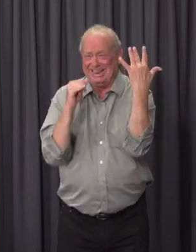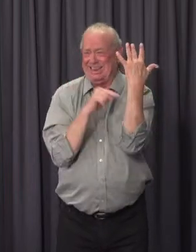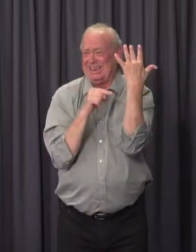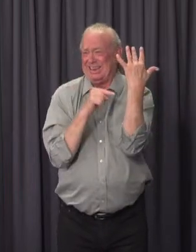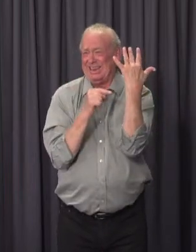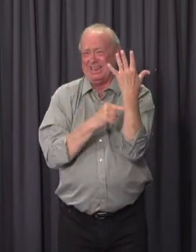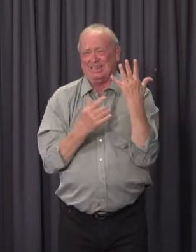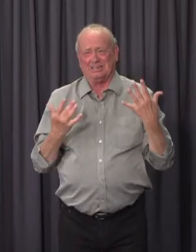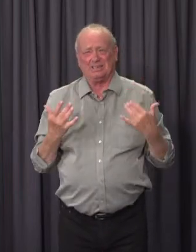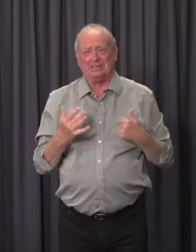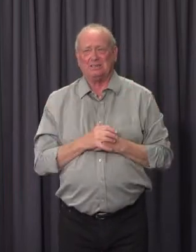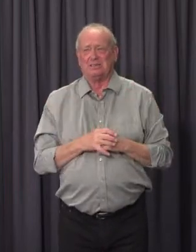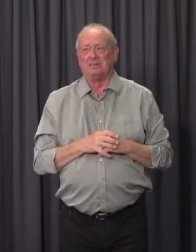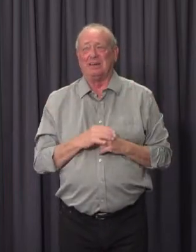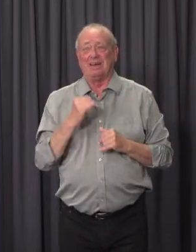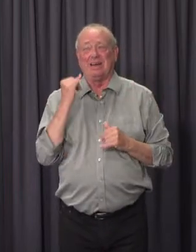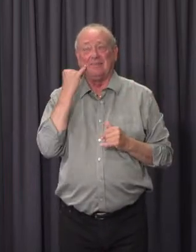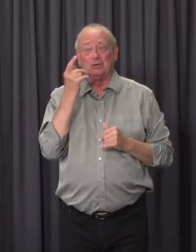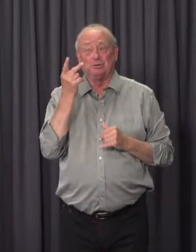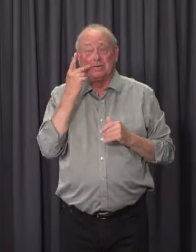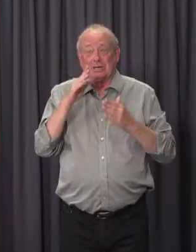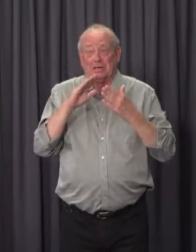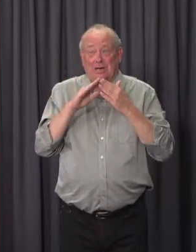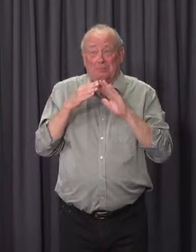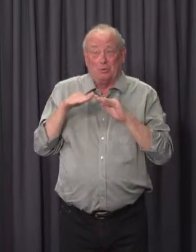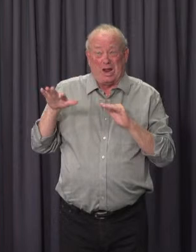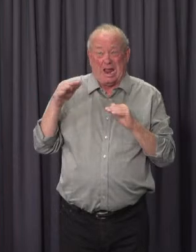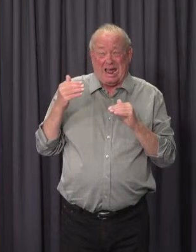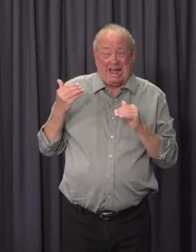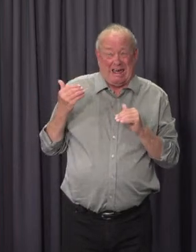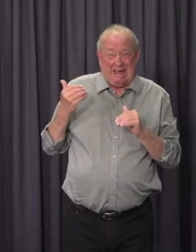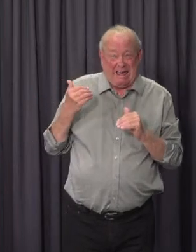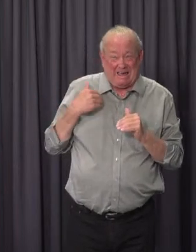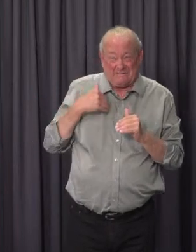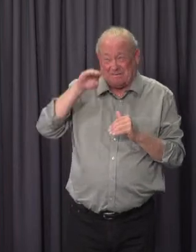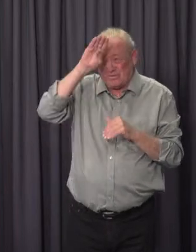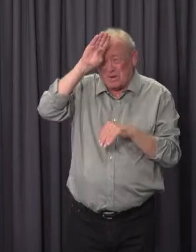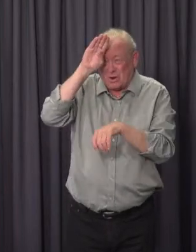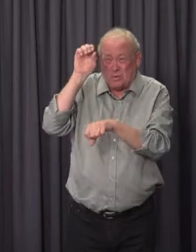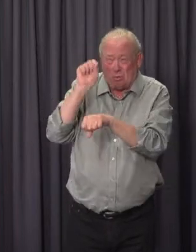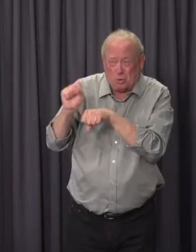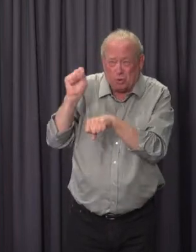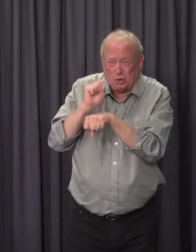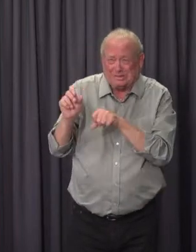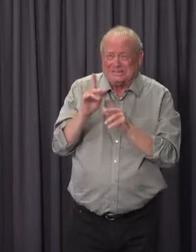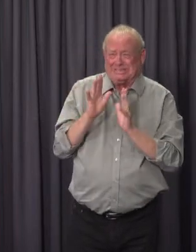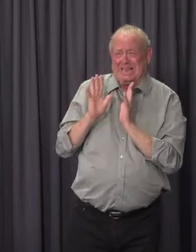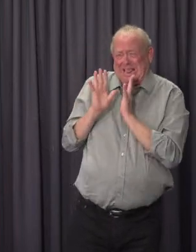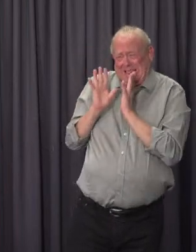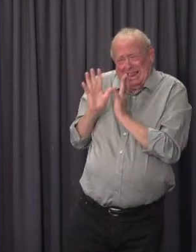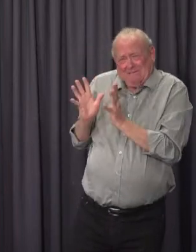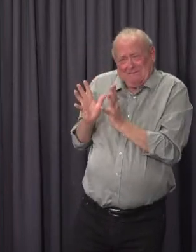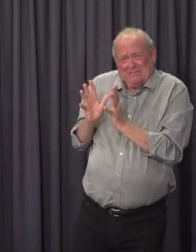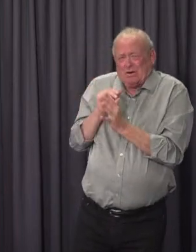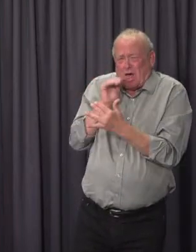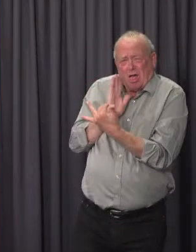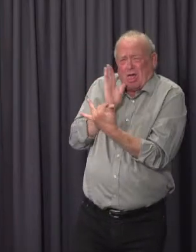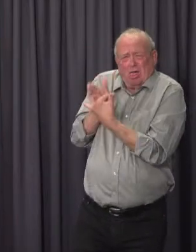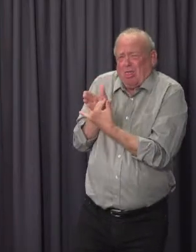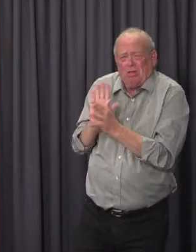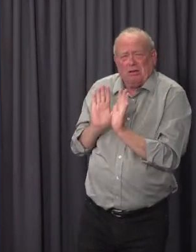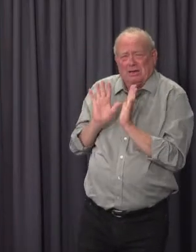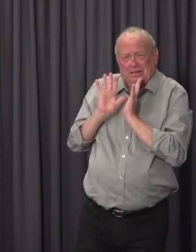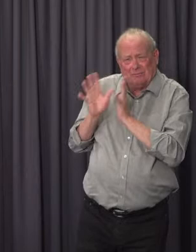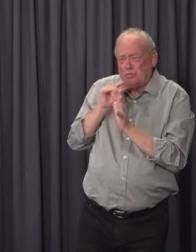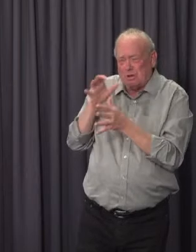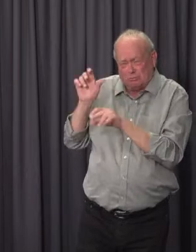work and stay out of burned out areas. Burned tree roots and ash pits can present hidden dangers, and people